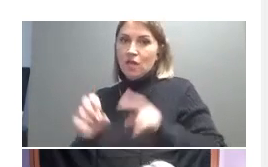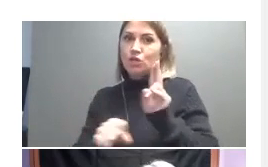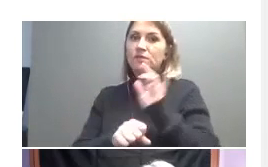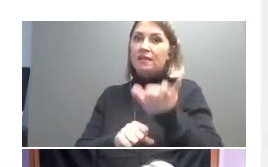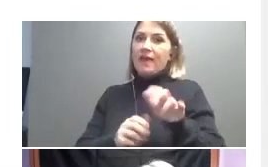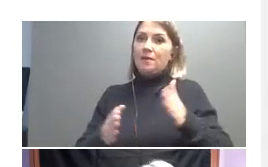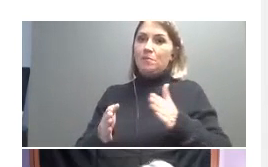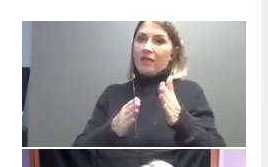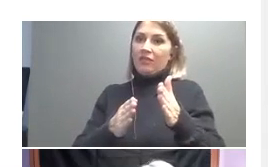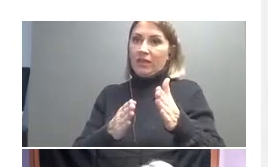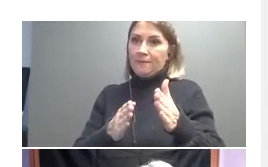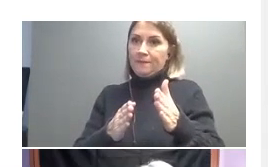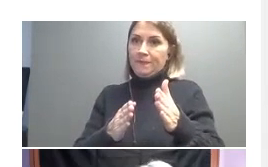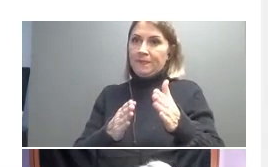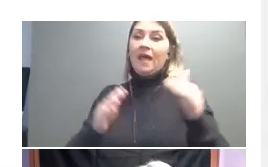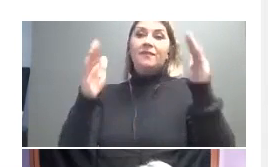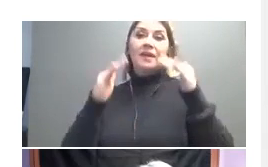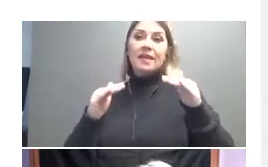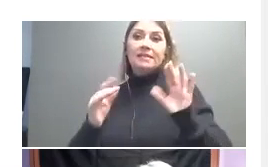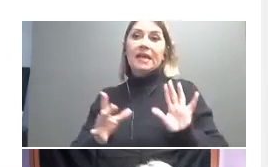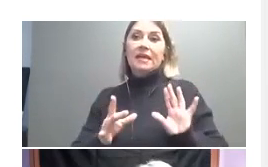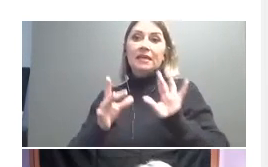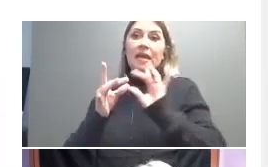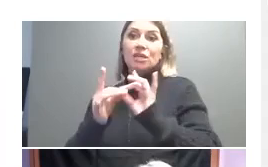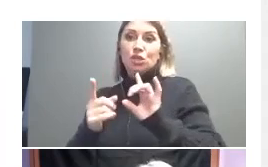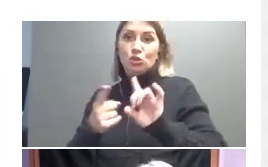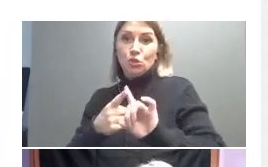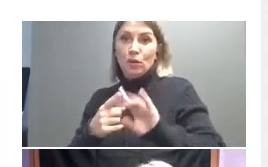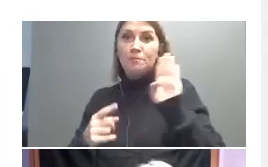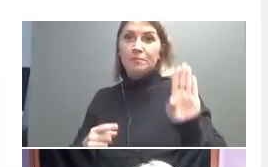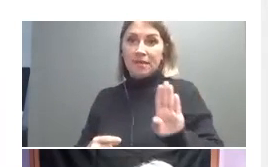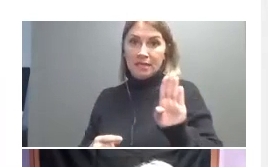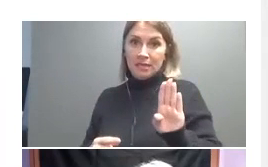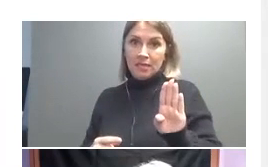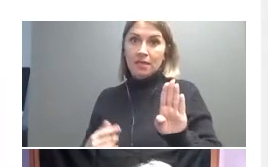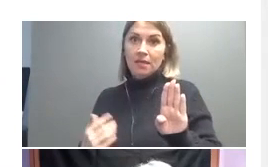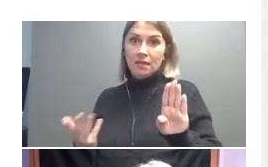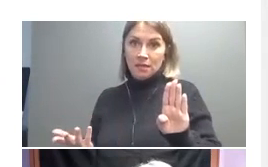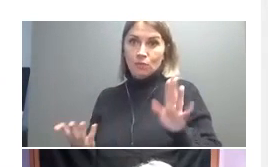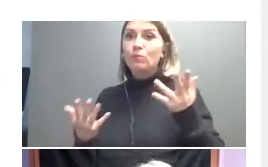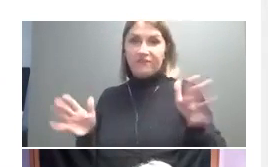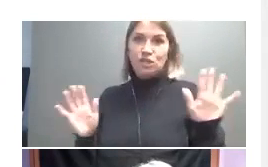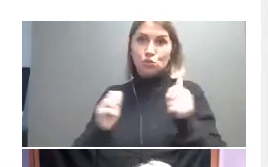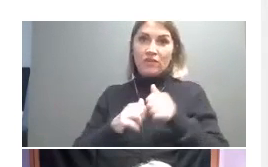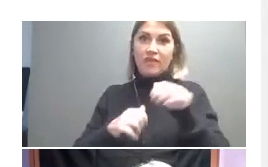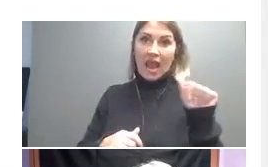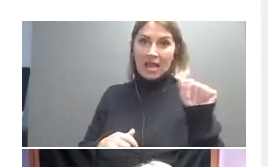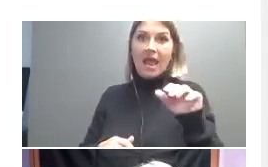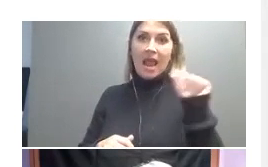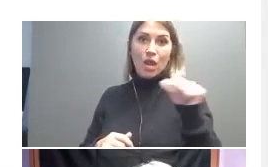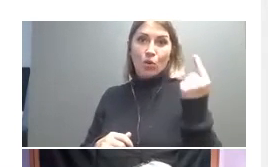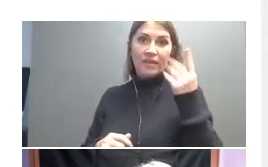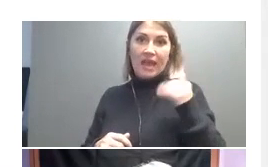here. The next thing that is connected to B, we are done with A because A only had this